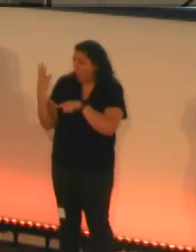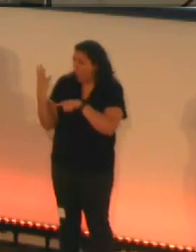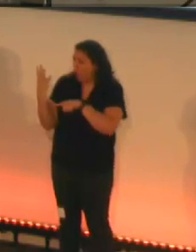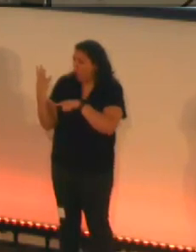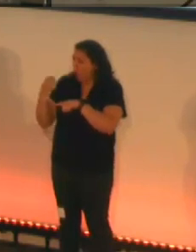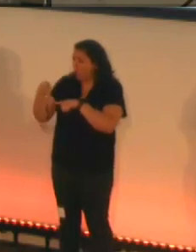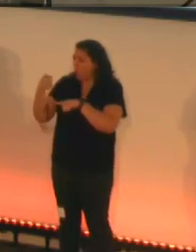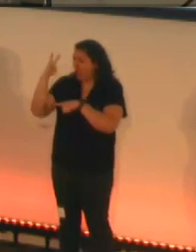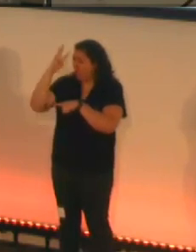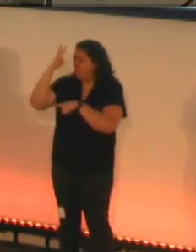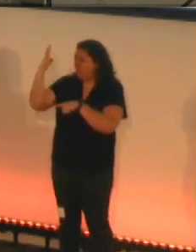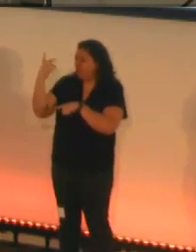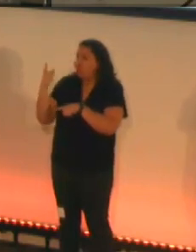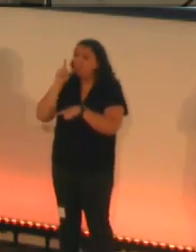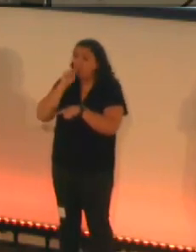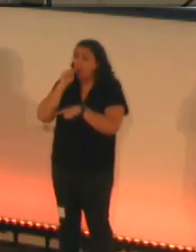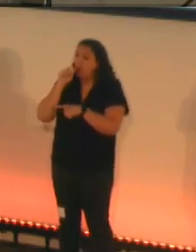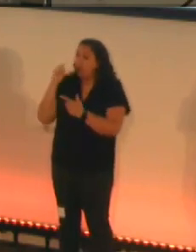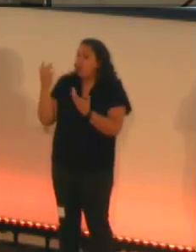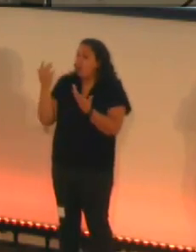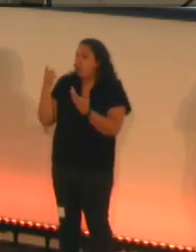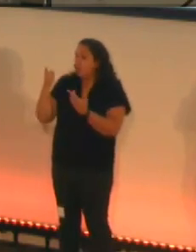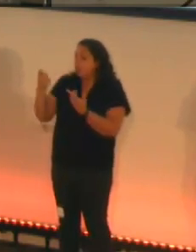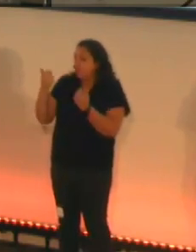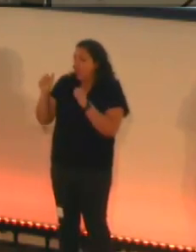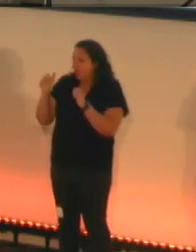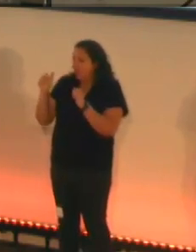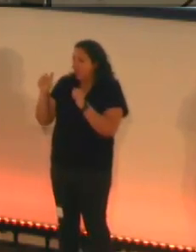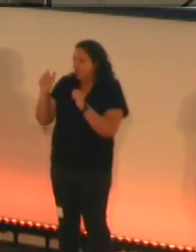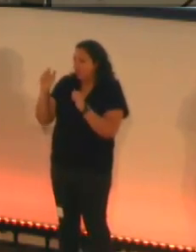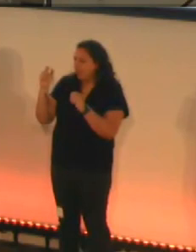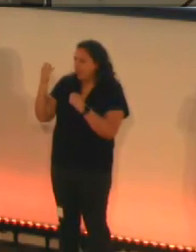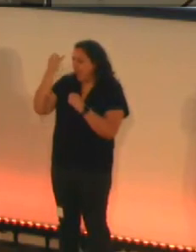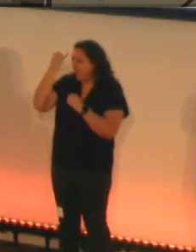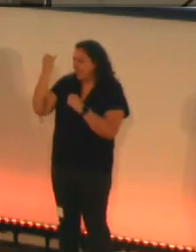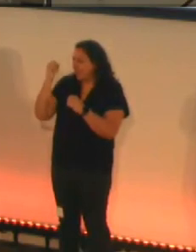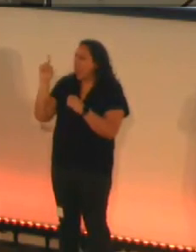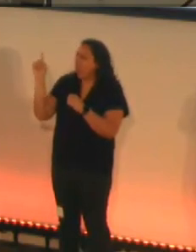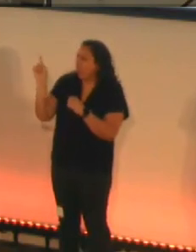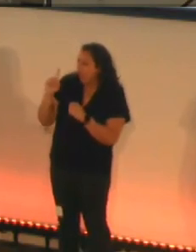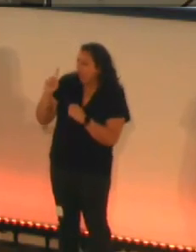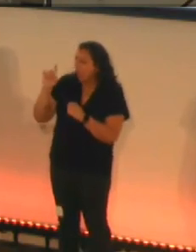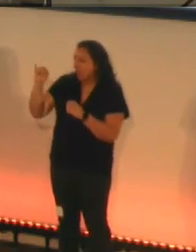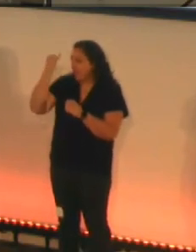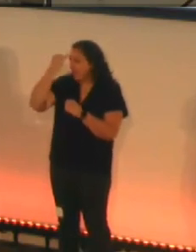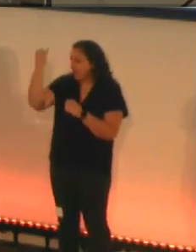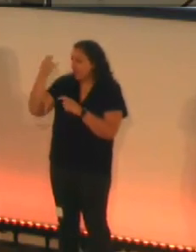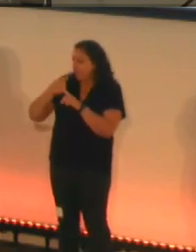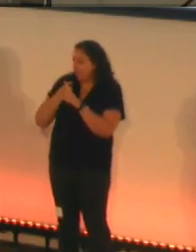get any insight into the origin of that commonality? Like maybe it's part of the training that they existingly had